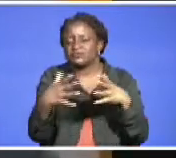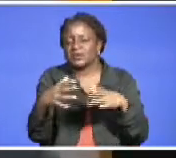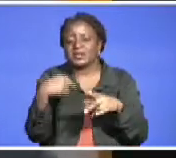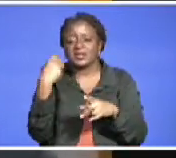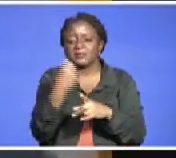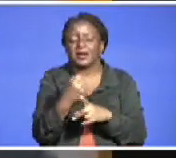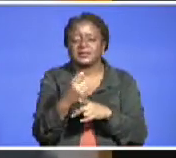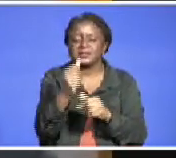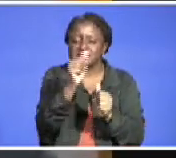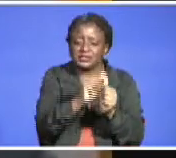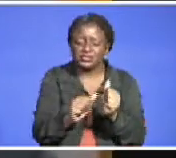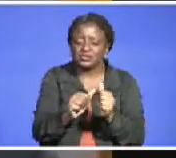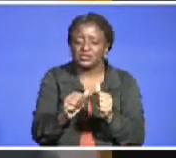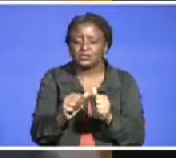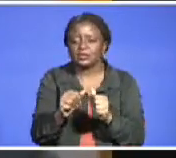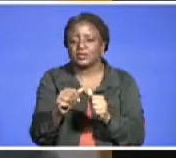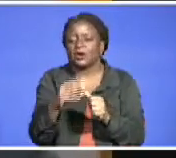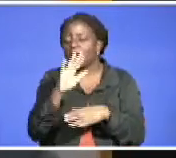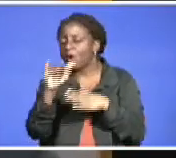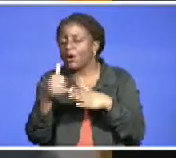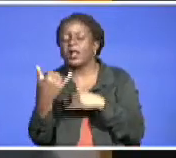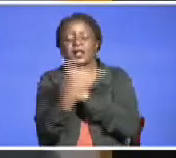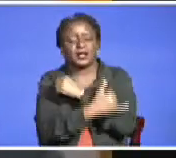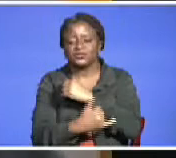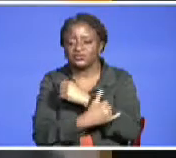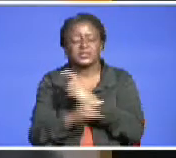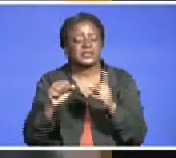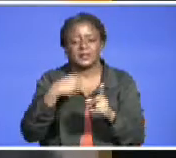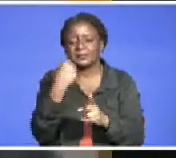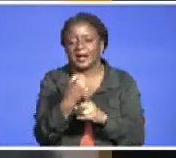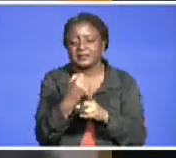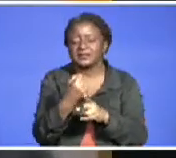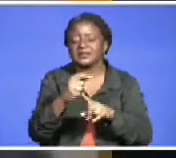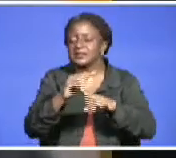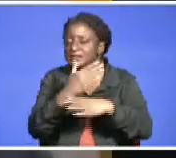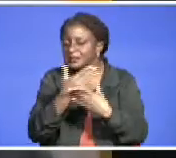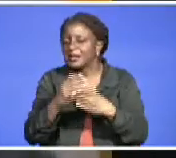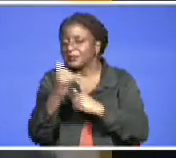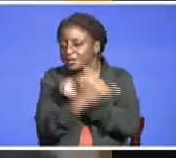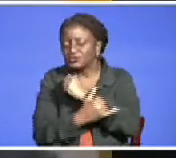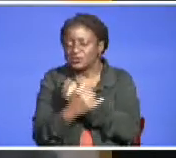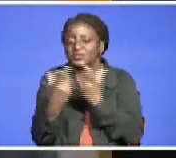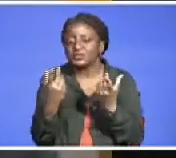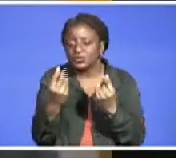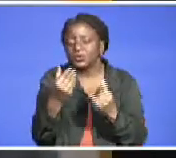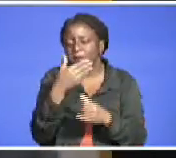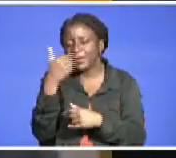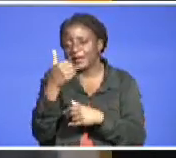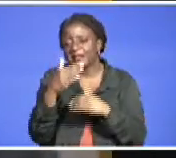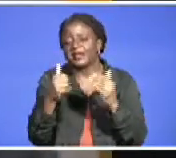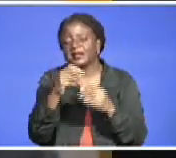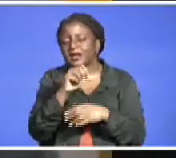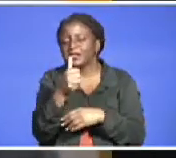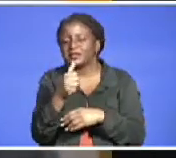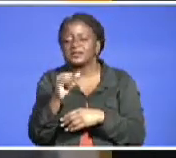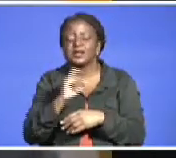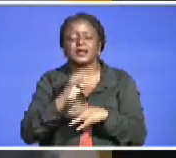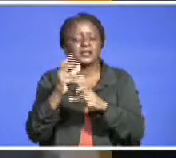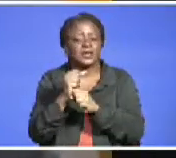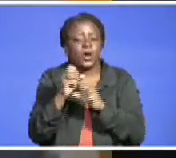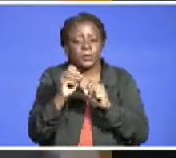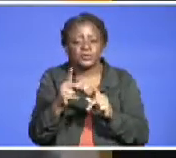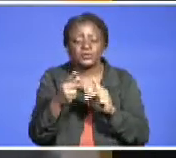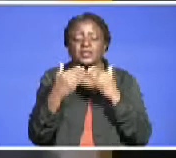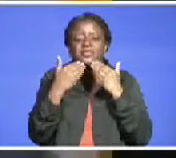country has been spared, although some of us have fared better than others. I take this opportunity to thank